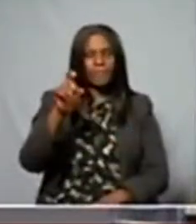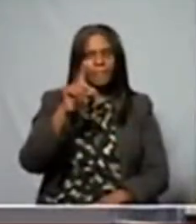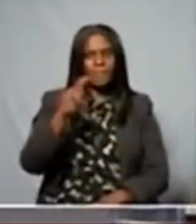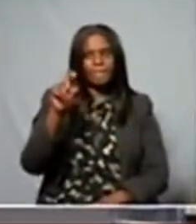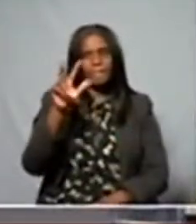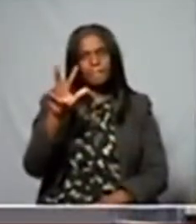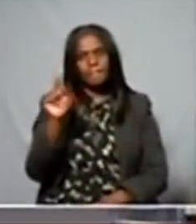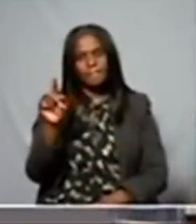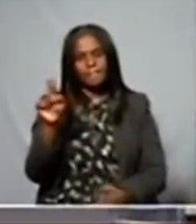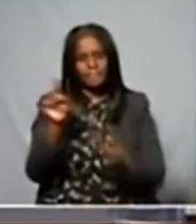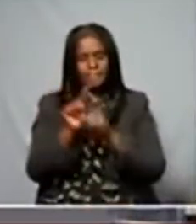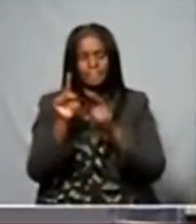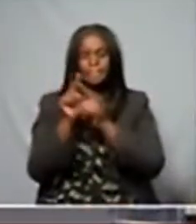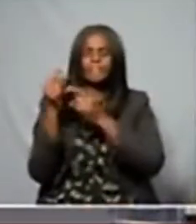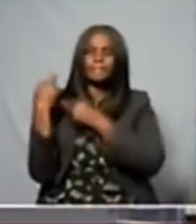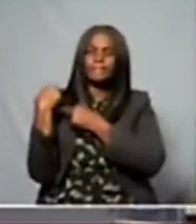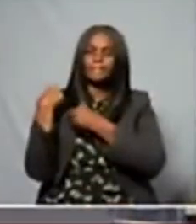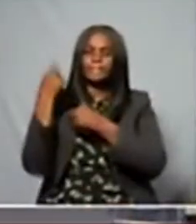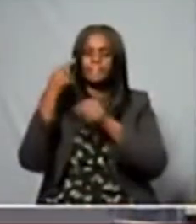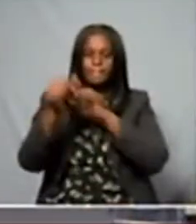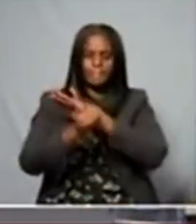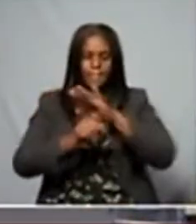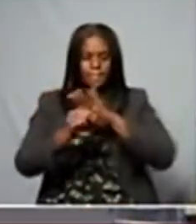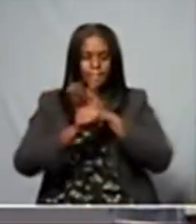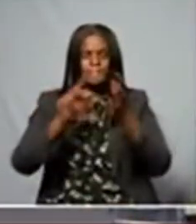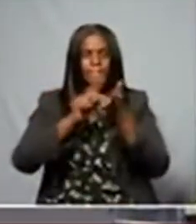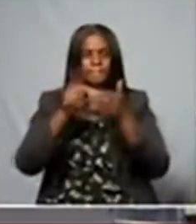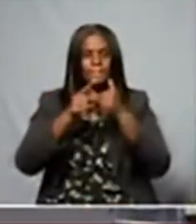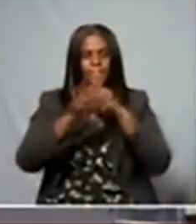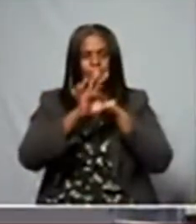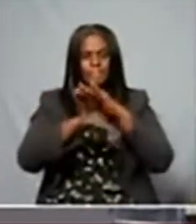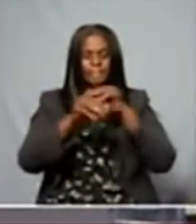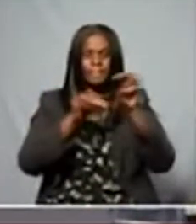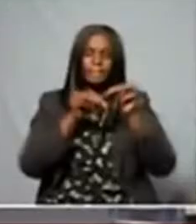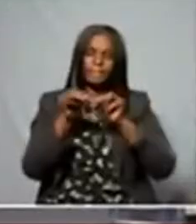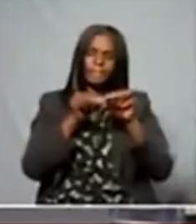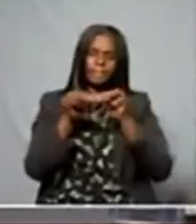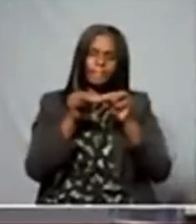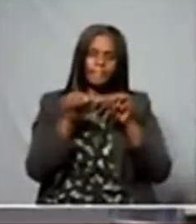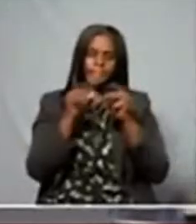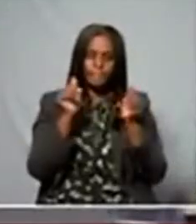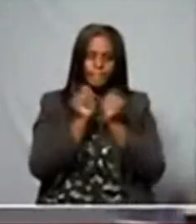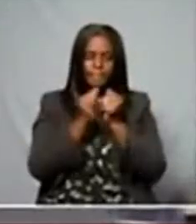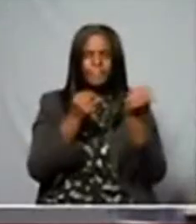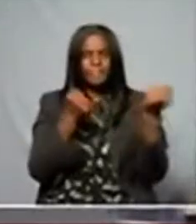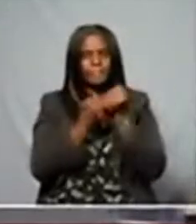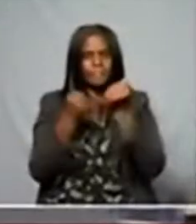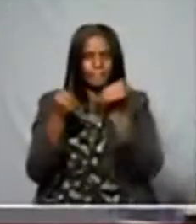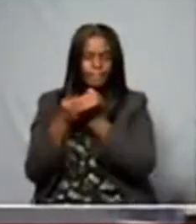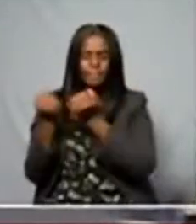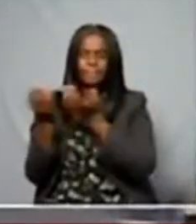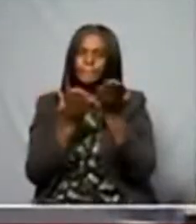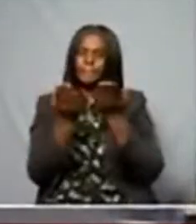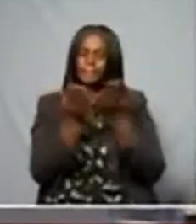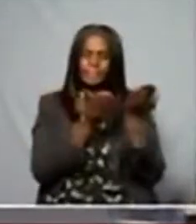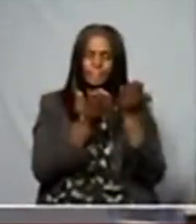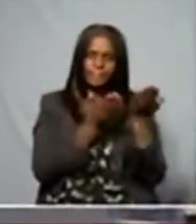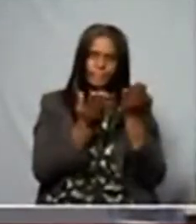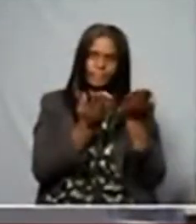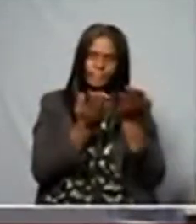59,133,103 accounted for sub-programs under management and support services.